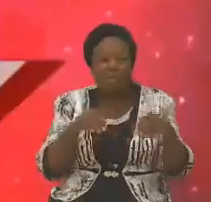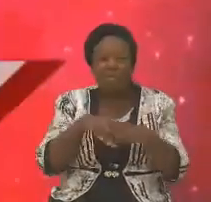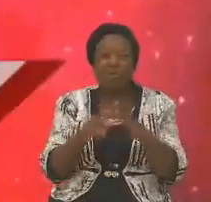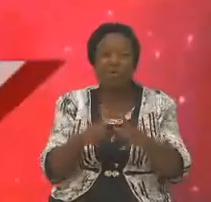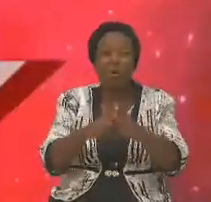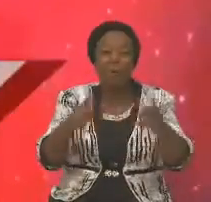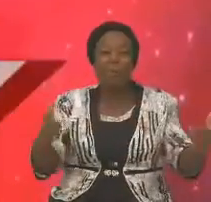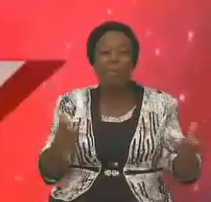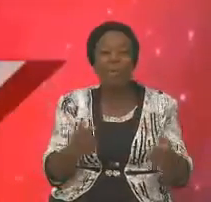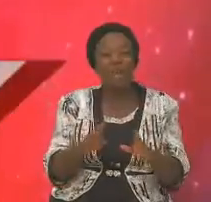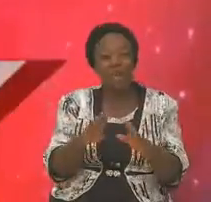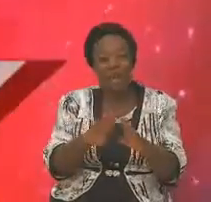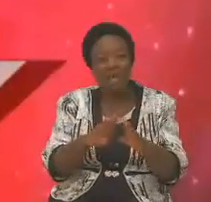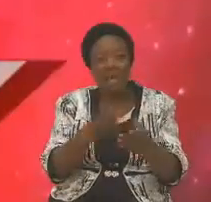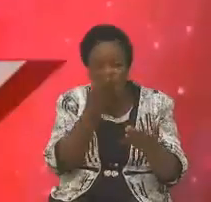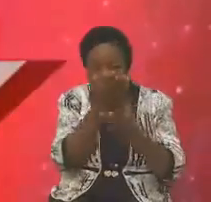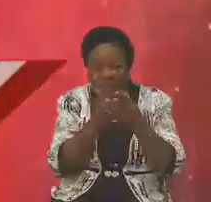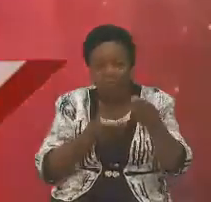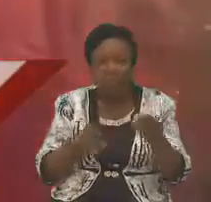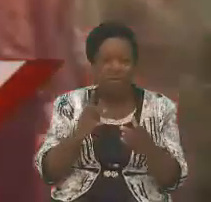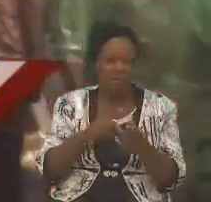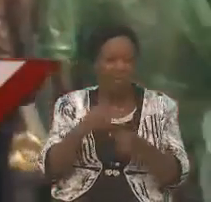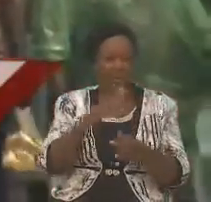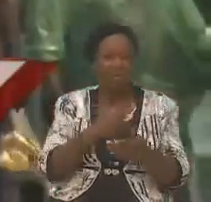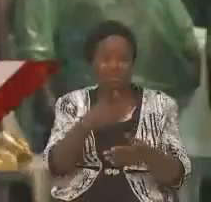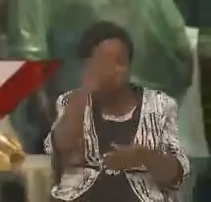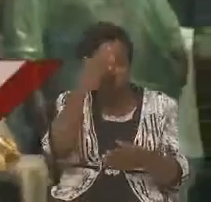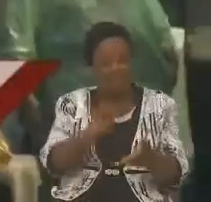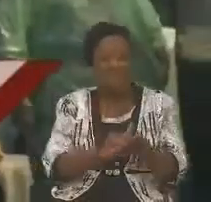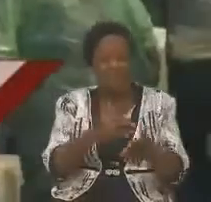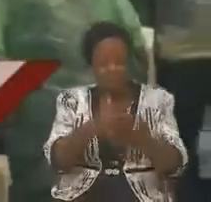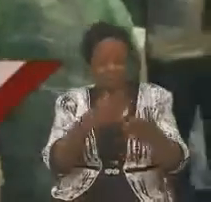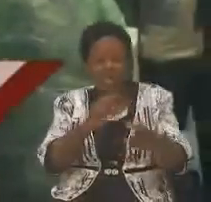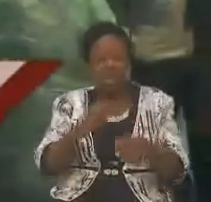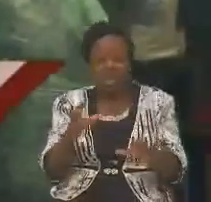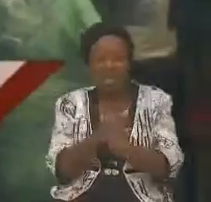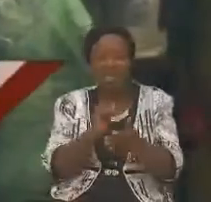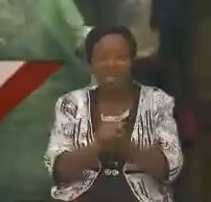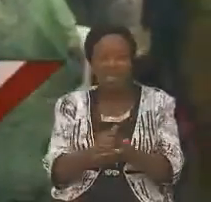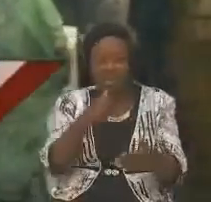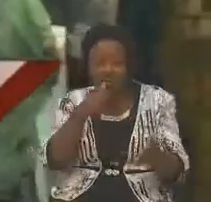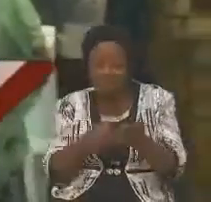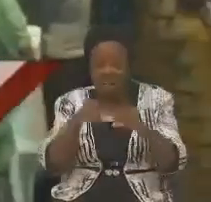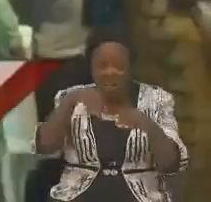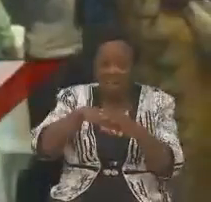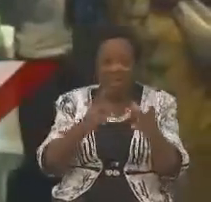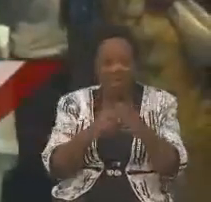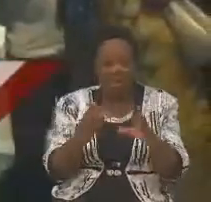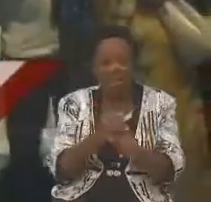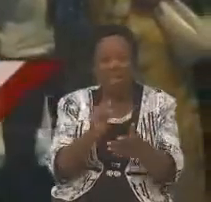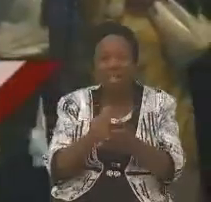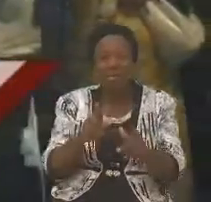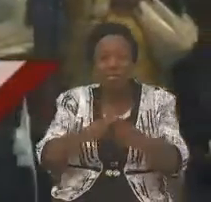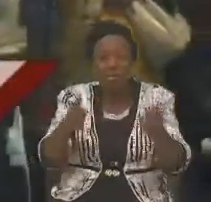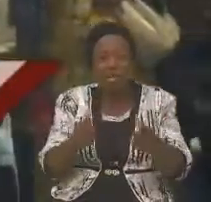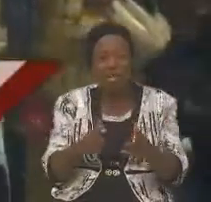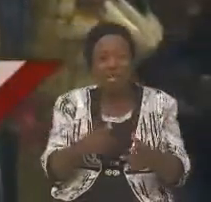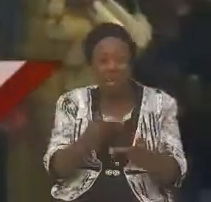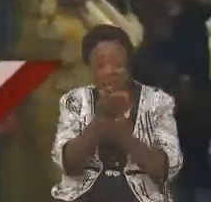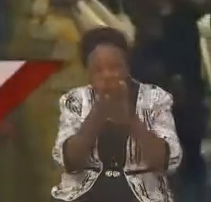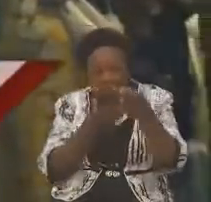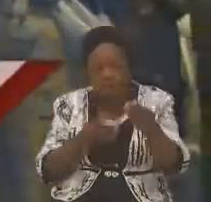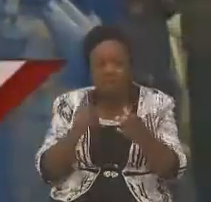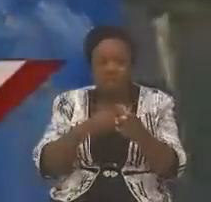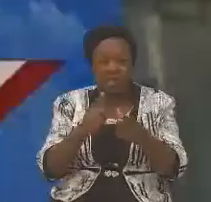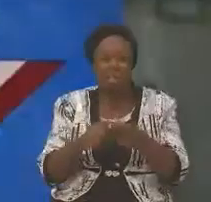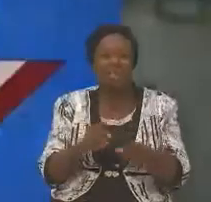big envelope. You see, before they can get to that letter inside, they'll first of all get to the big envelope. And